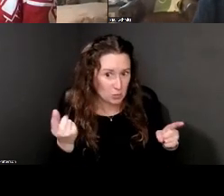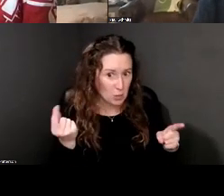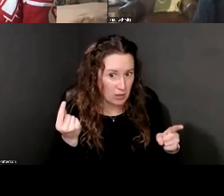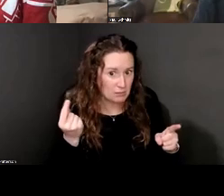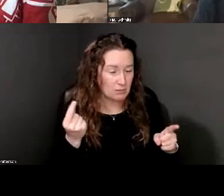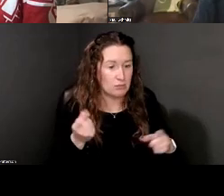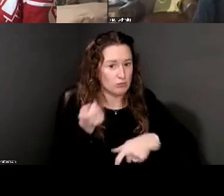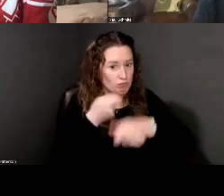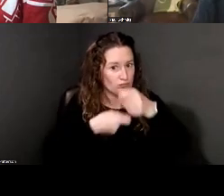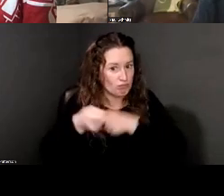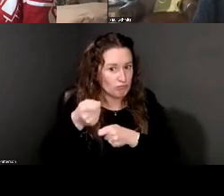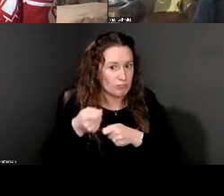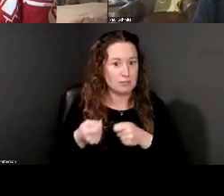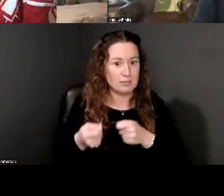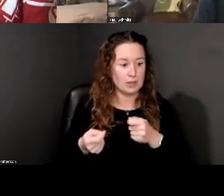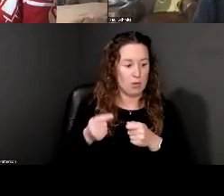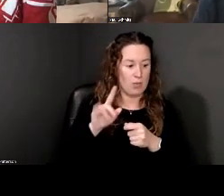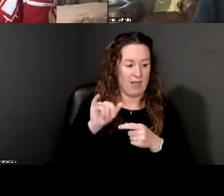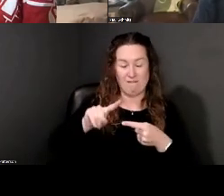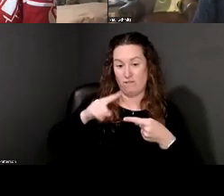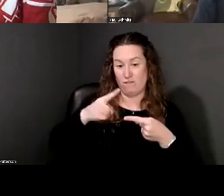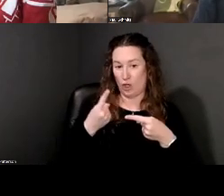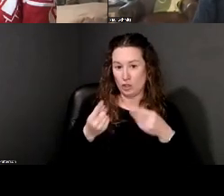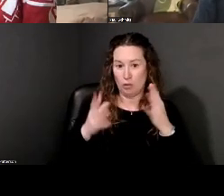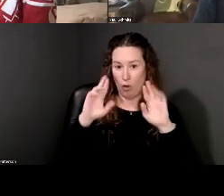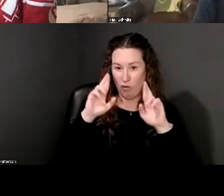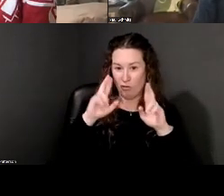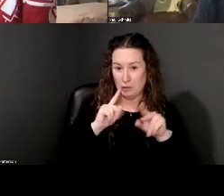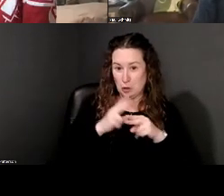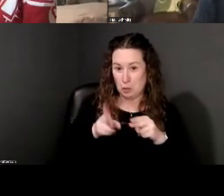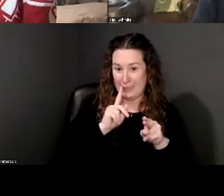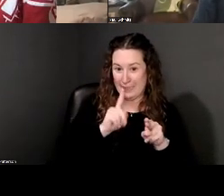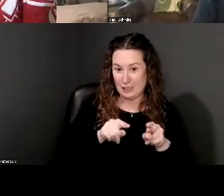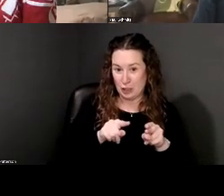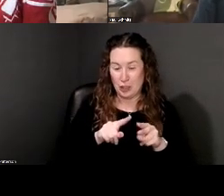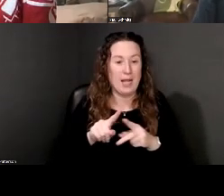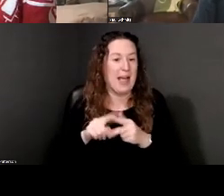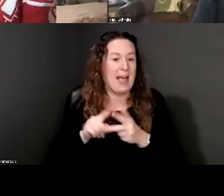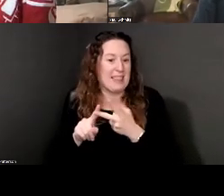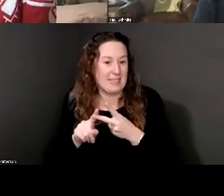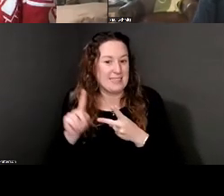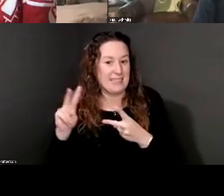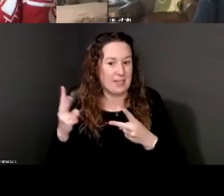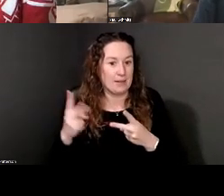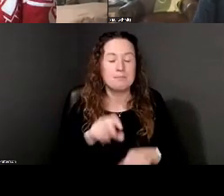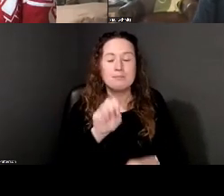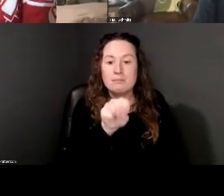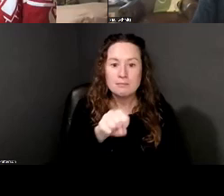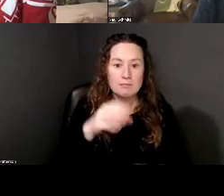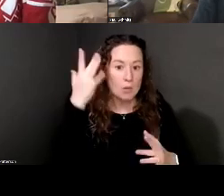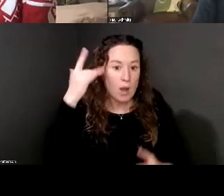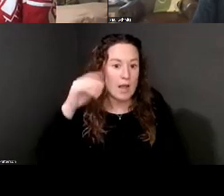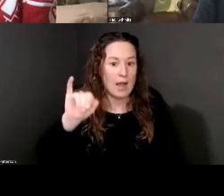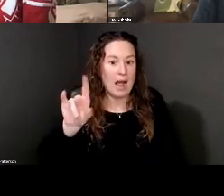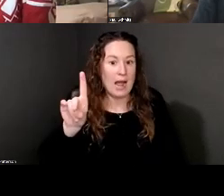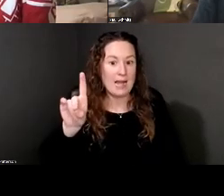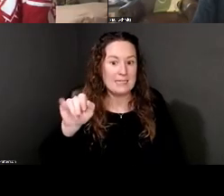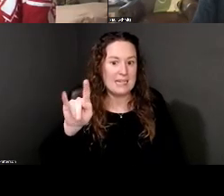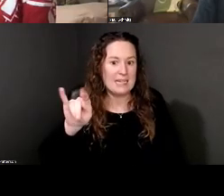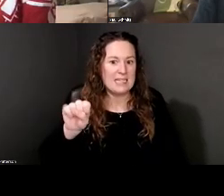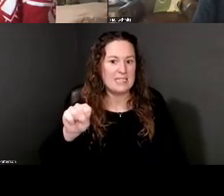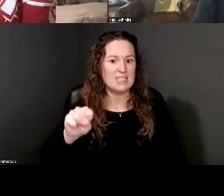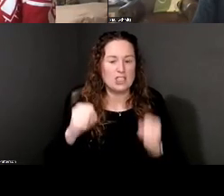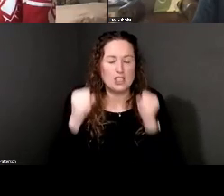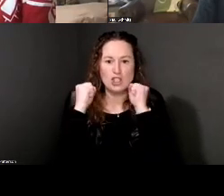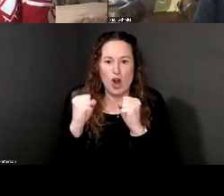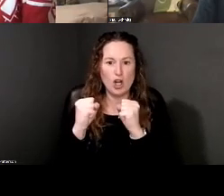a hopefully quicker answer, and then I'll ask a bigger question. Yeah, because identities is charged and it's part of the cultural